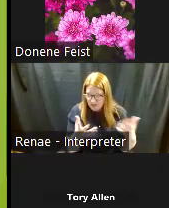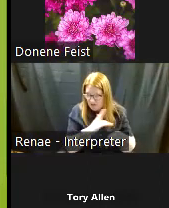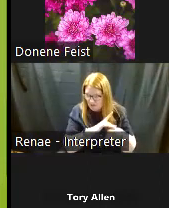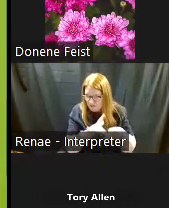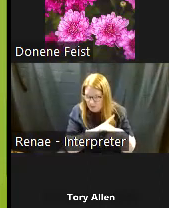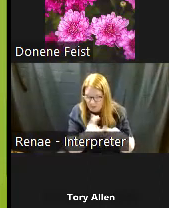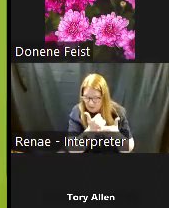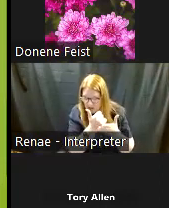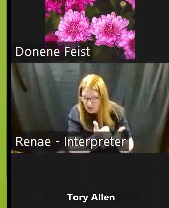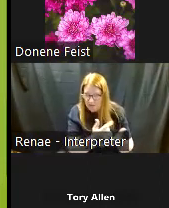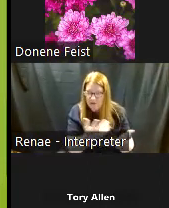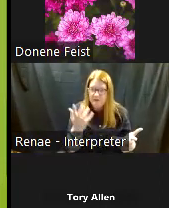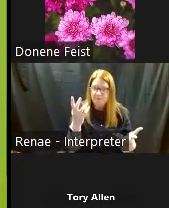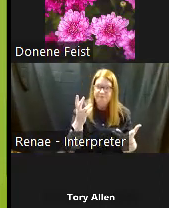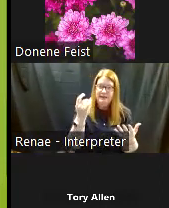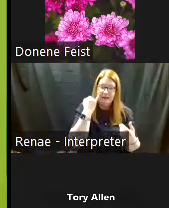that's, again, whether it's